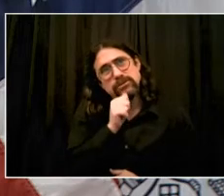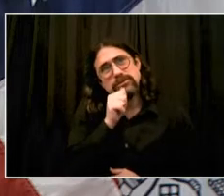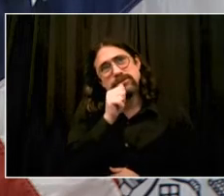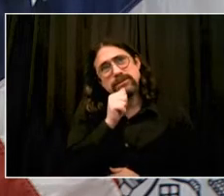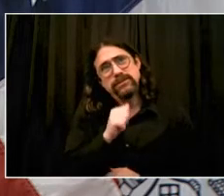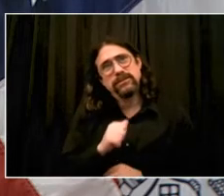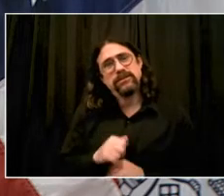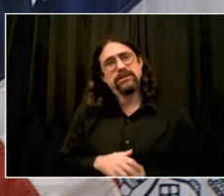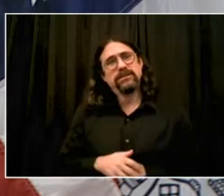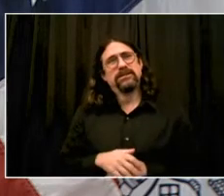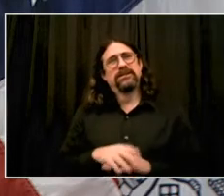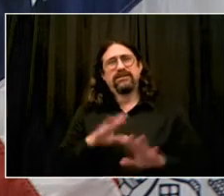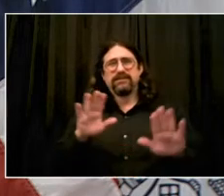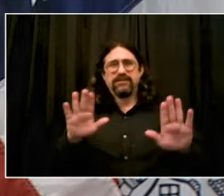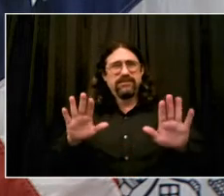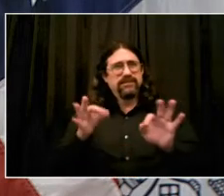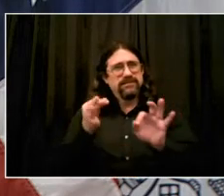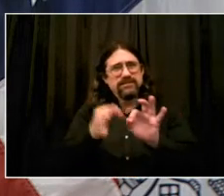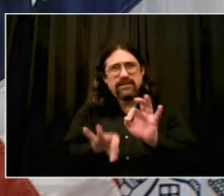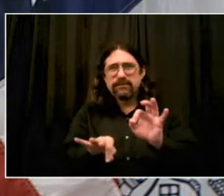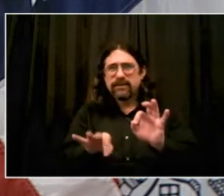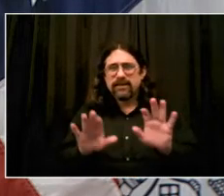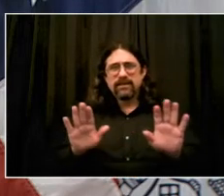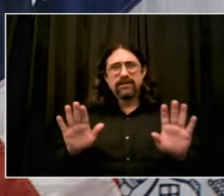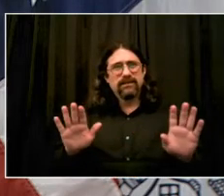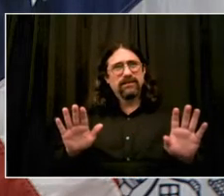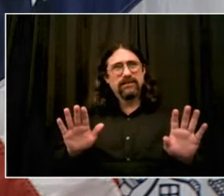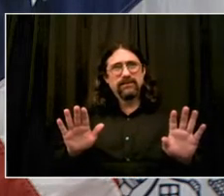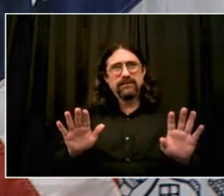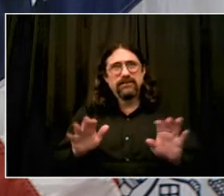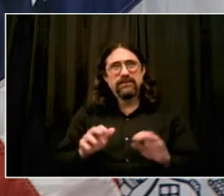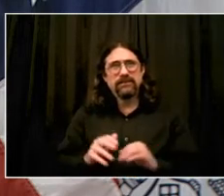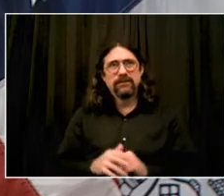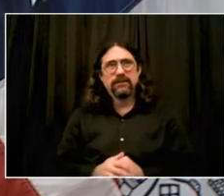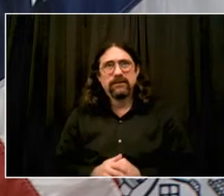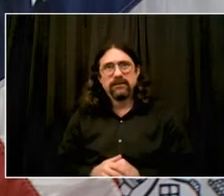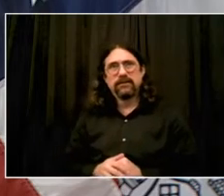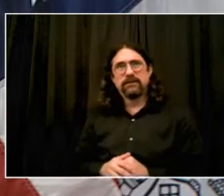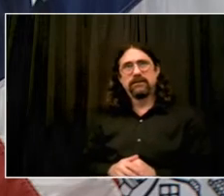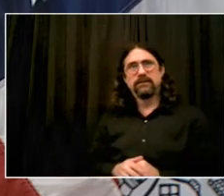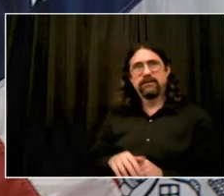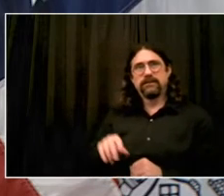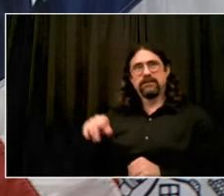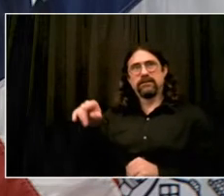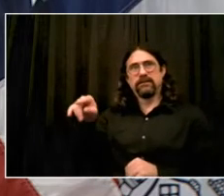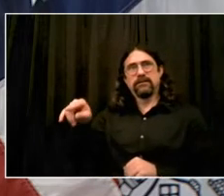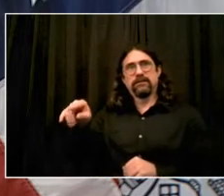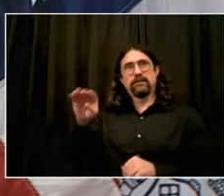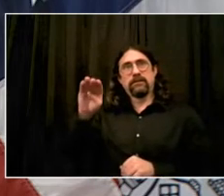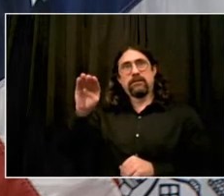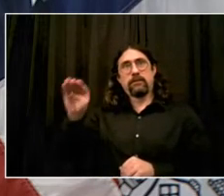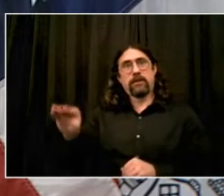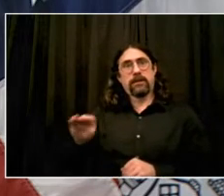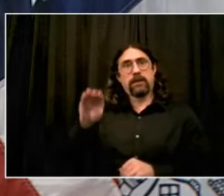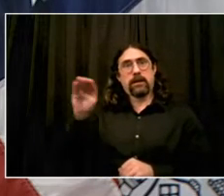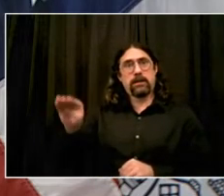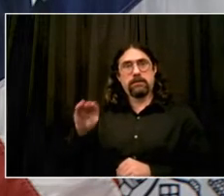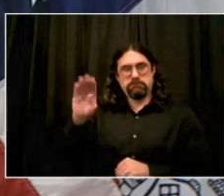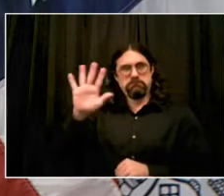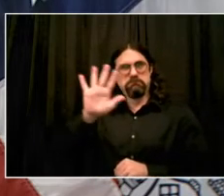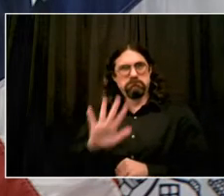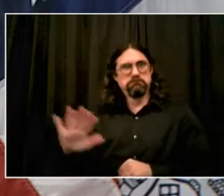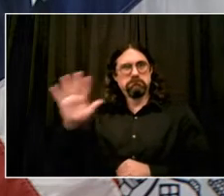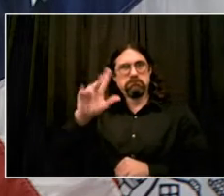obviously, that'll be reopening starting on Monday. A substantial number are ready to go to 5-day right away,